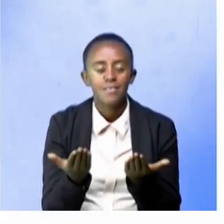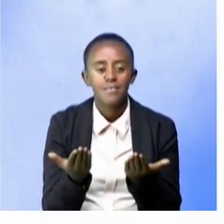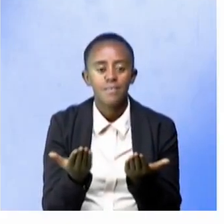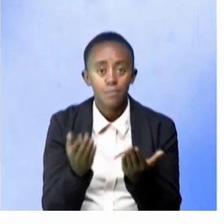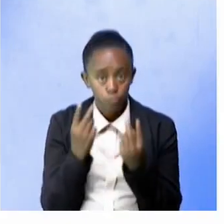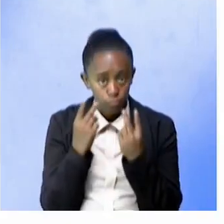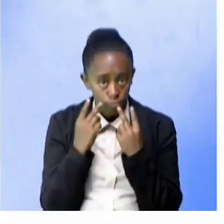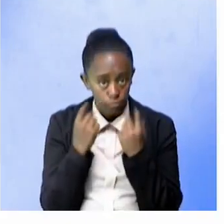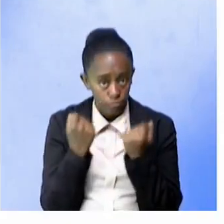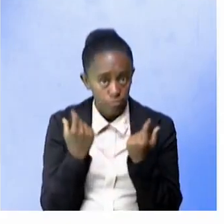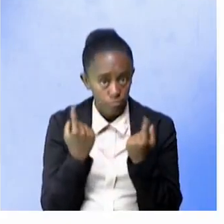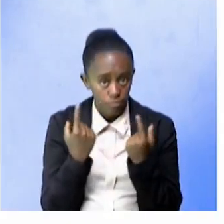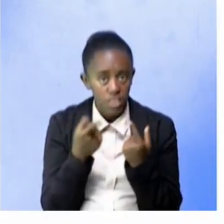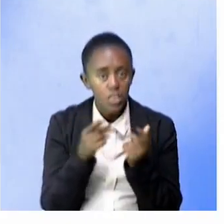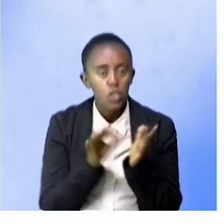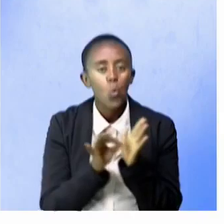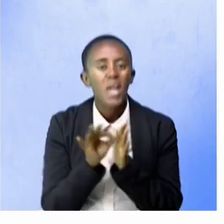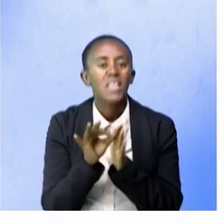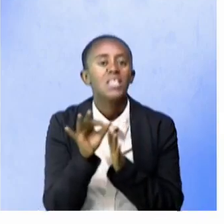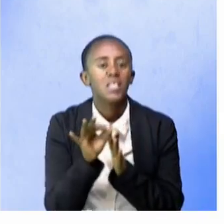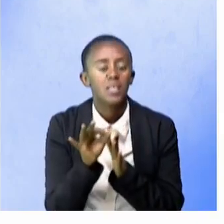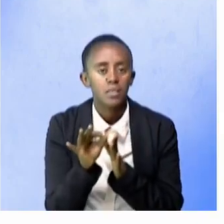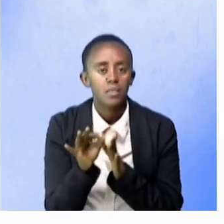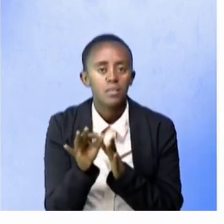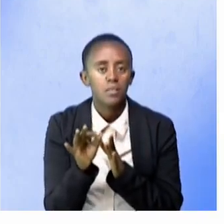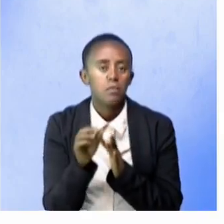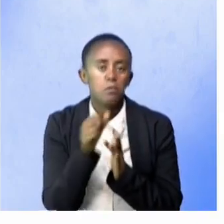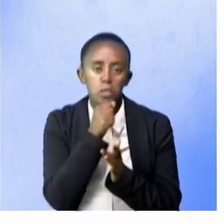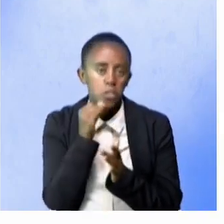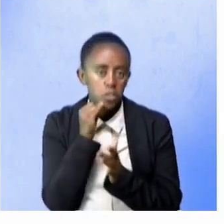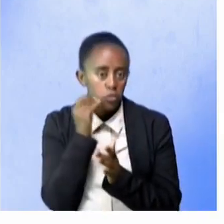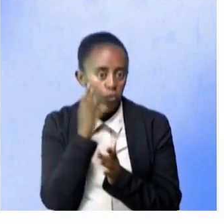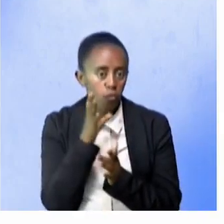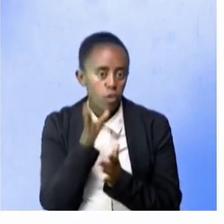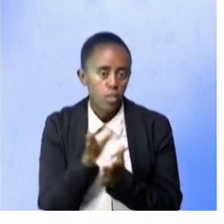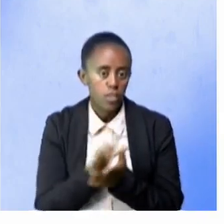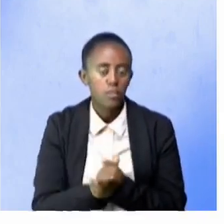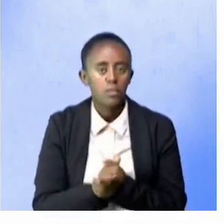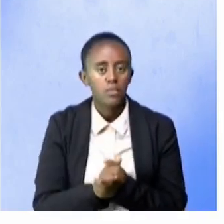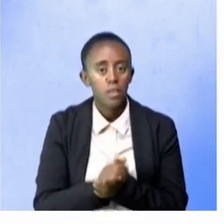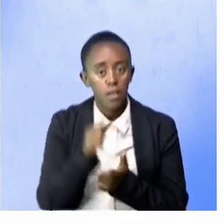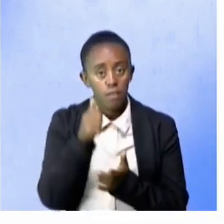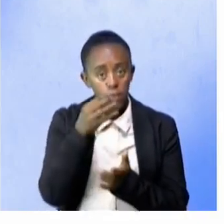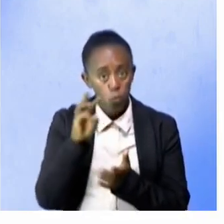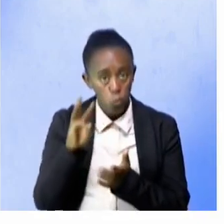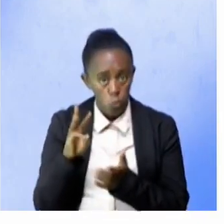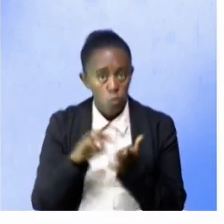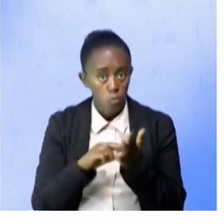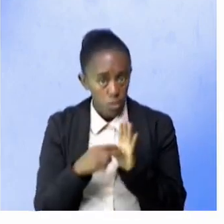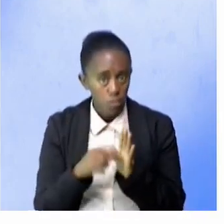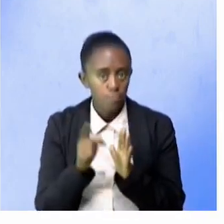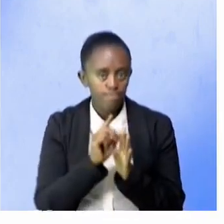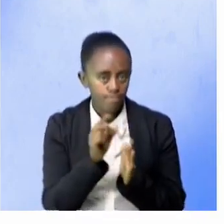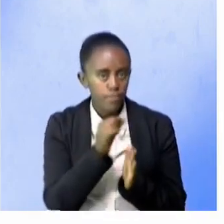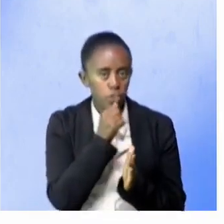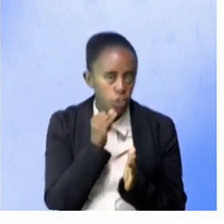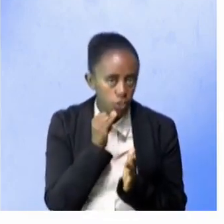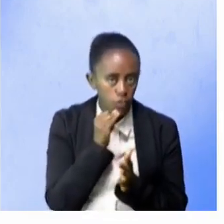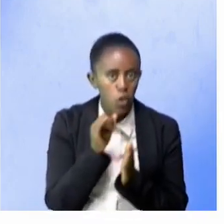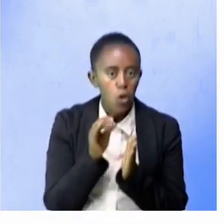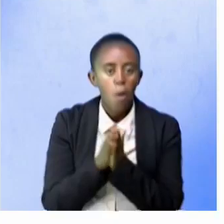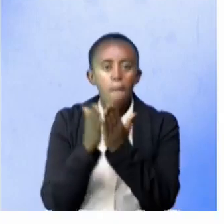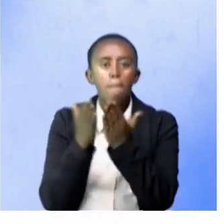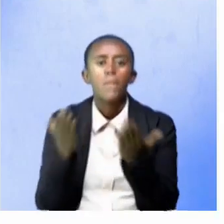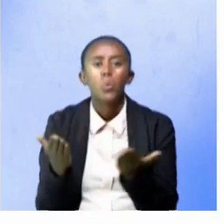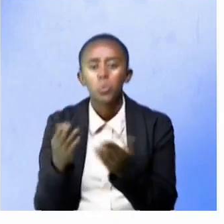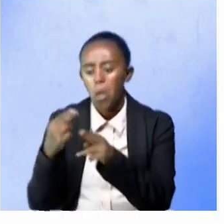You see, this is quantity. Still, now it's an adjective, don't forget that. Box, it's a noun. That's common. Noun is that's common in